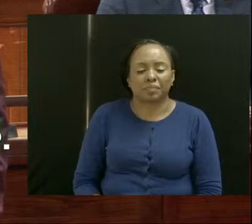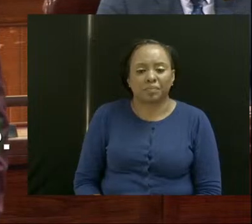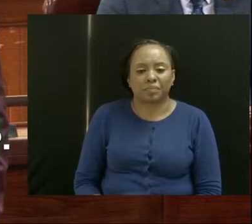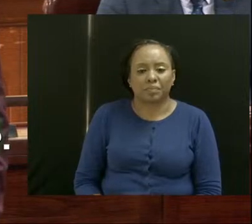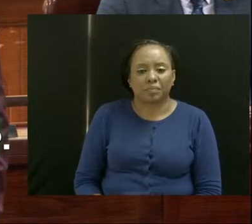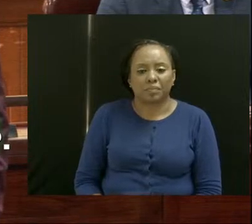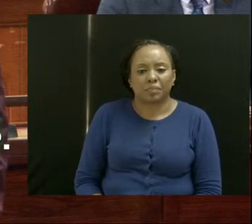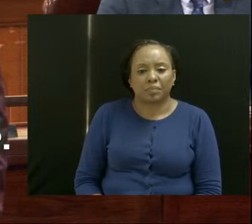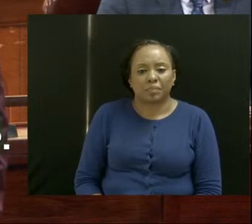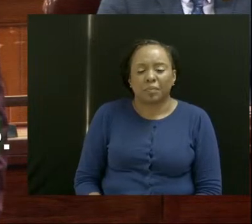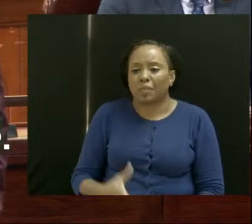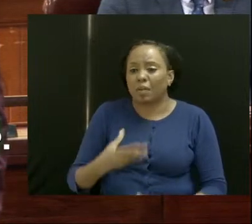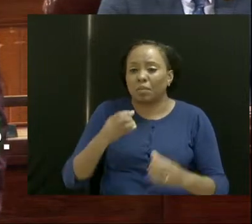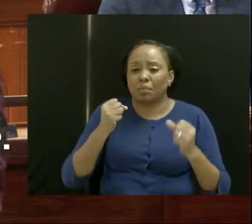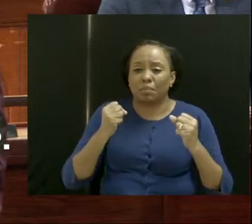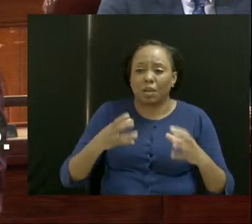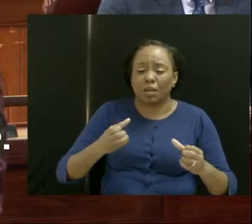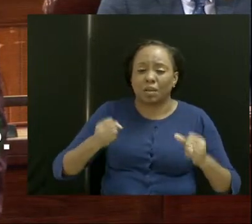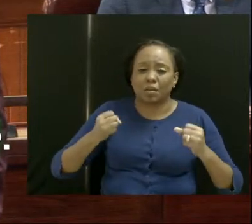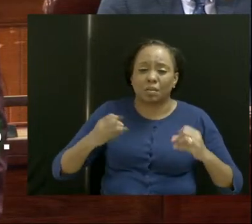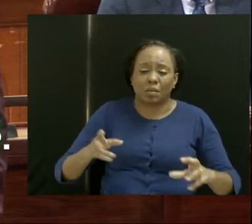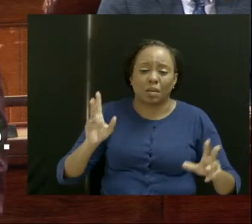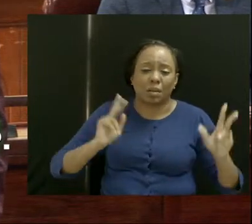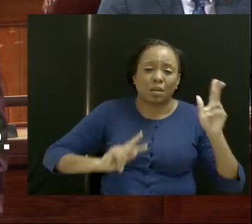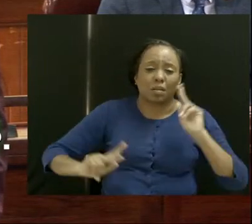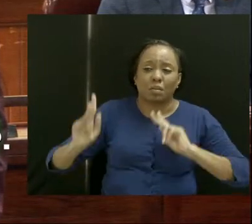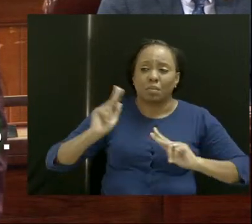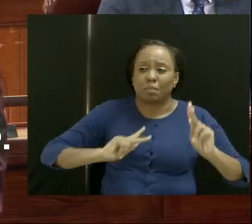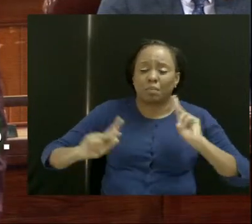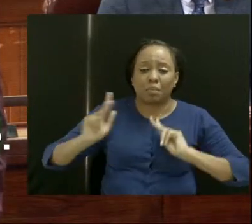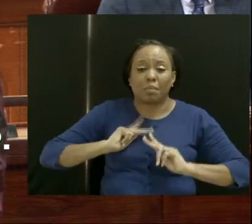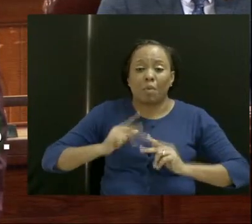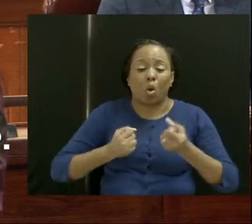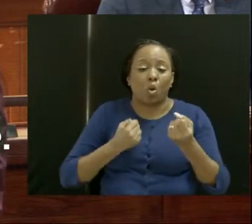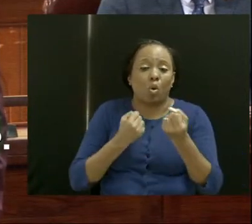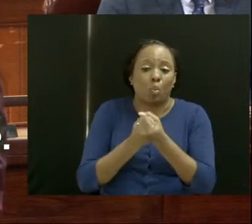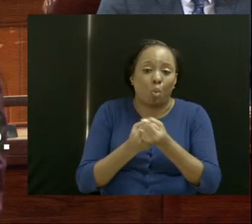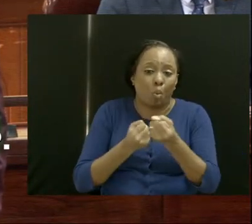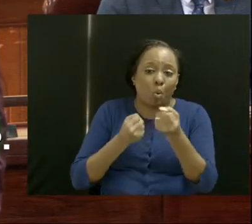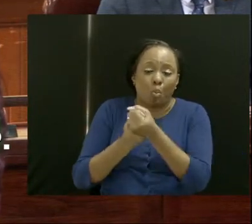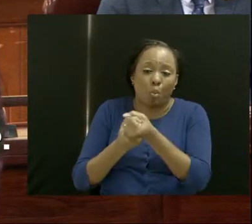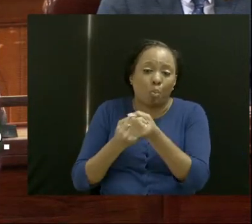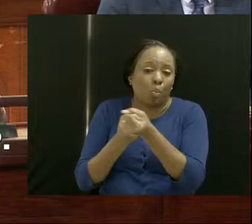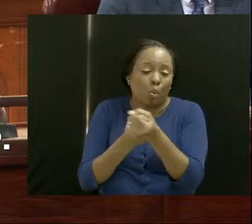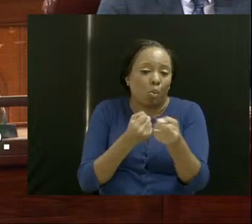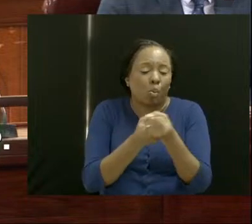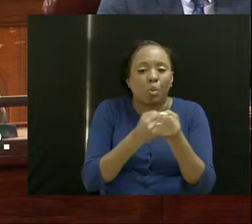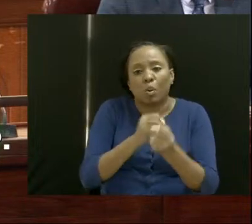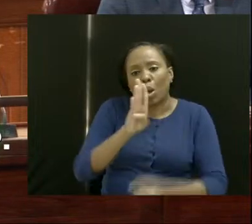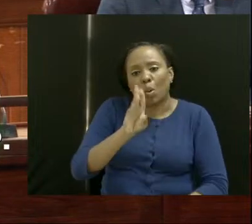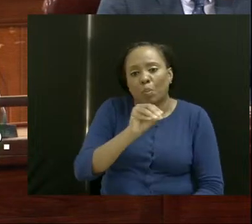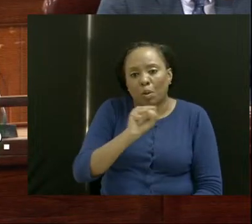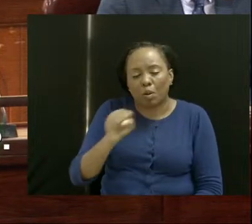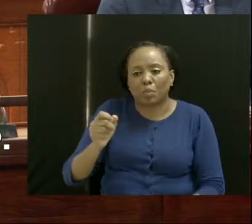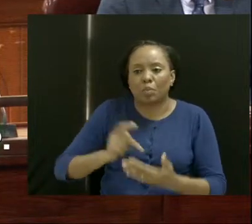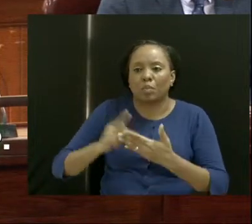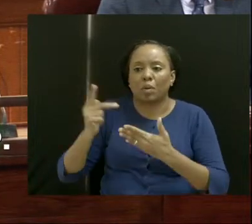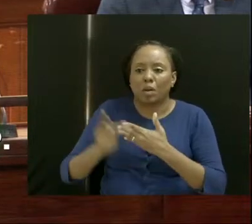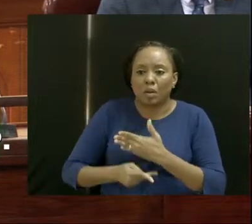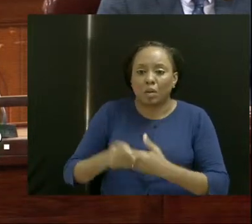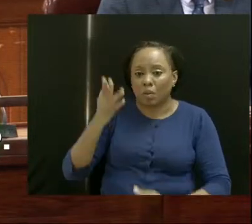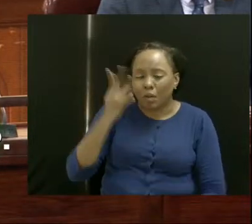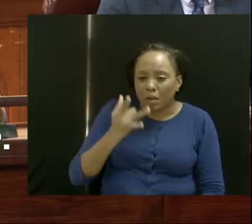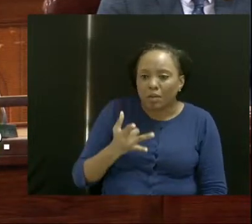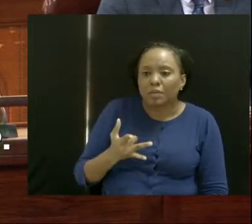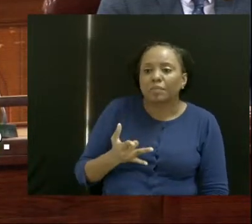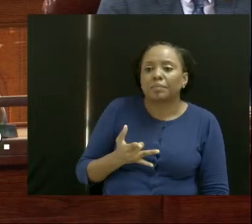extraordinary levels of support from public servants in Barbados, who saw the opportunity to invest and get returns,